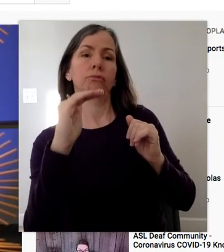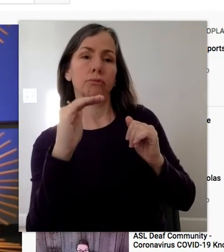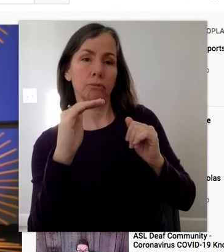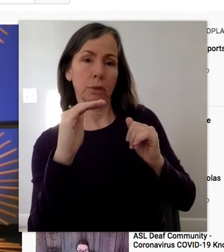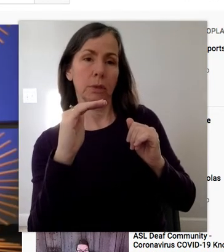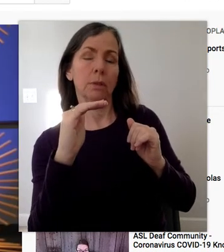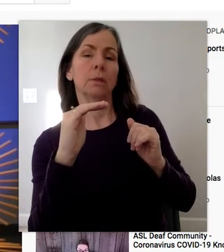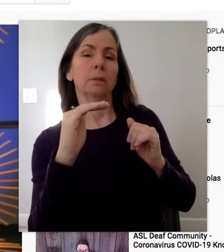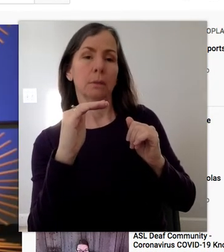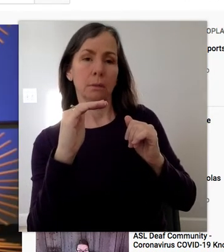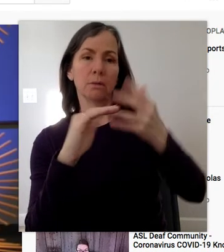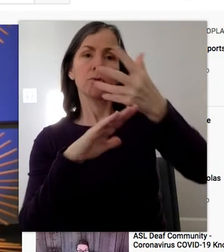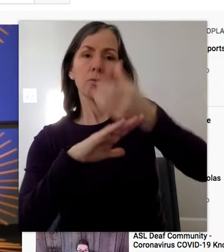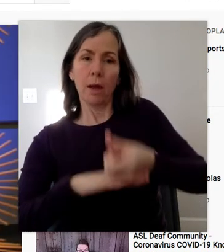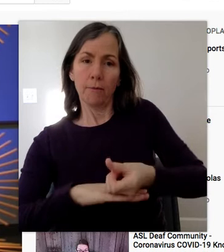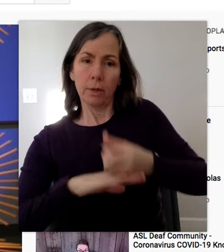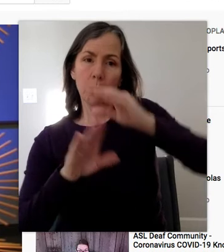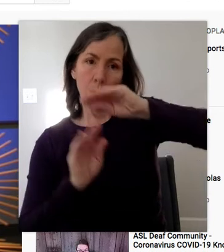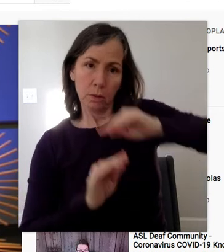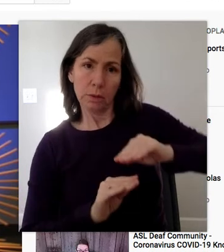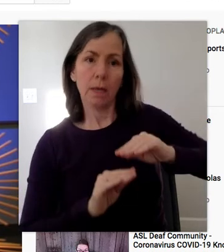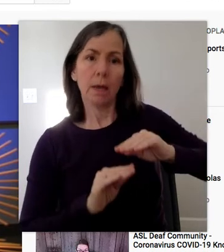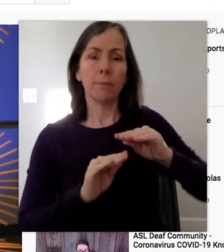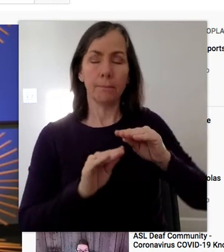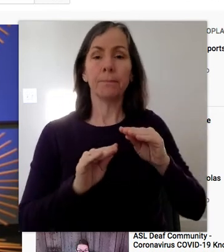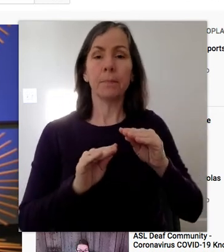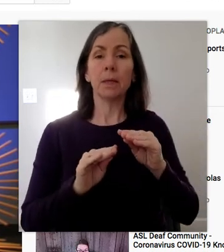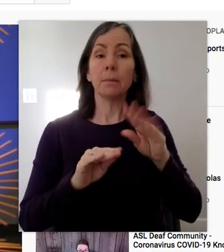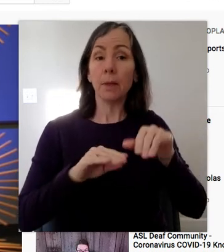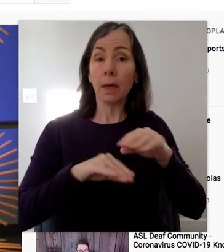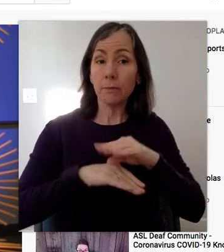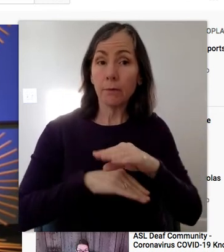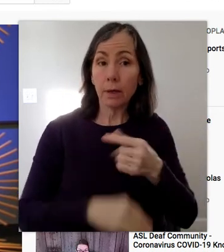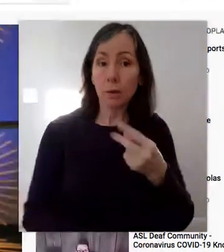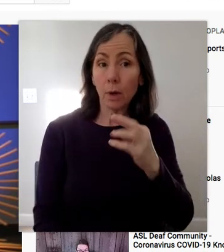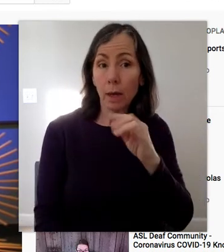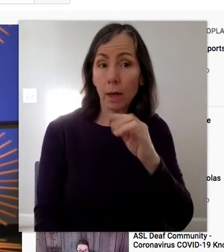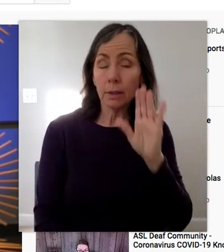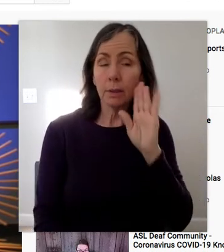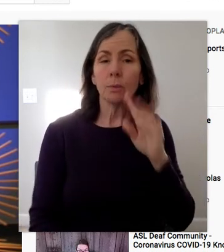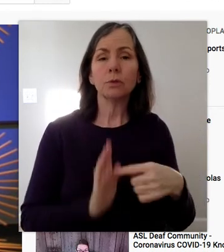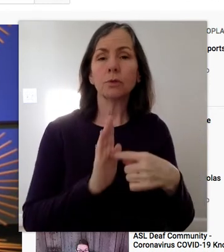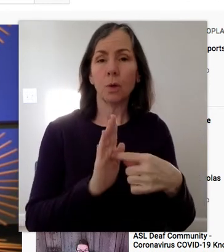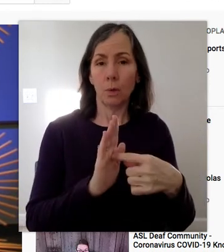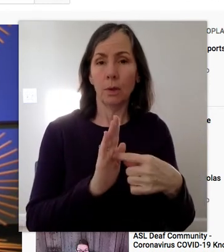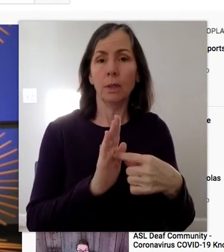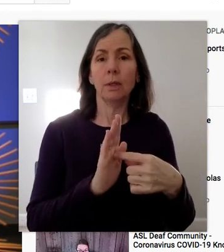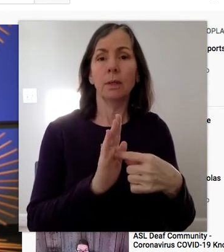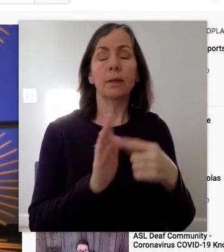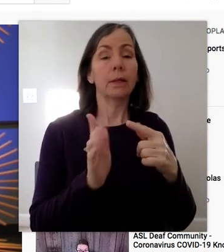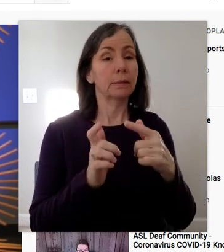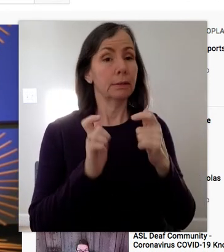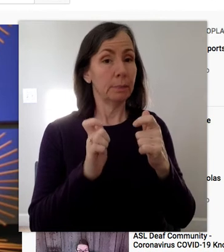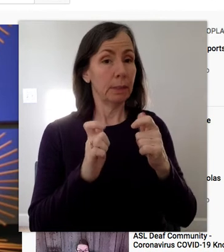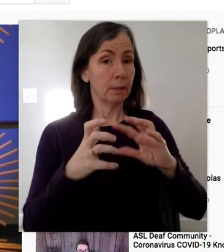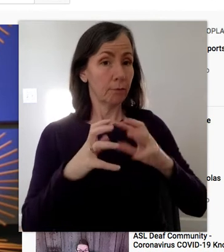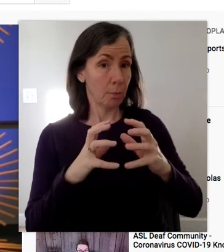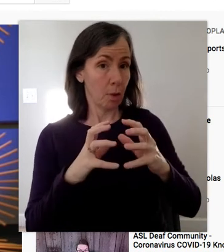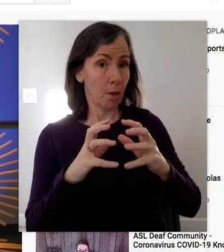foot, but the effect of gravity is demonstrated by the fact that the speed of the ball